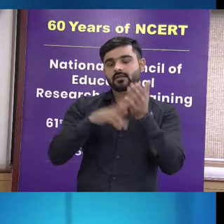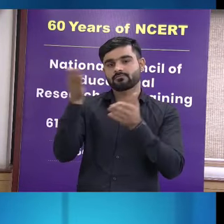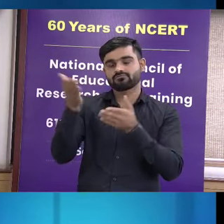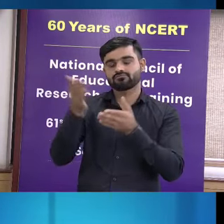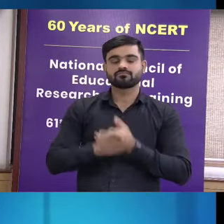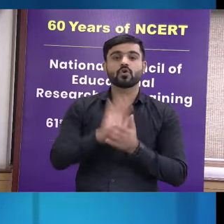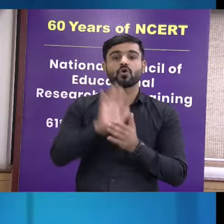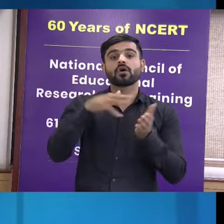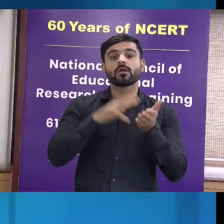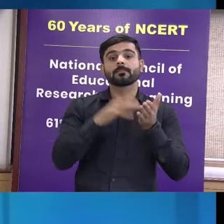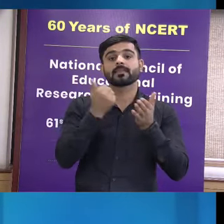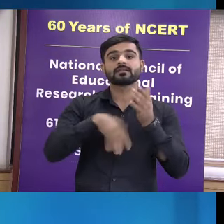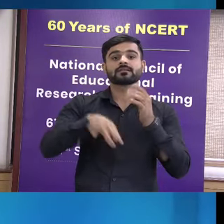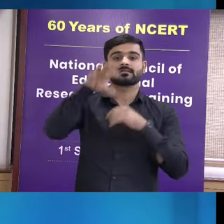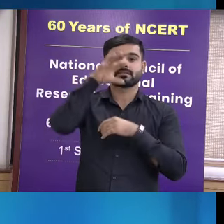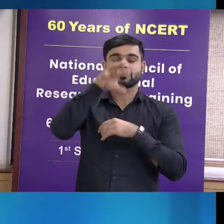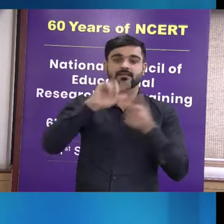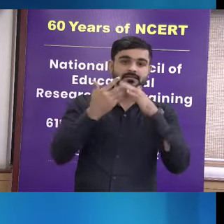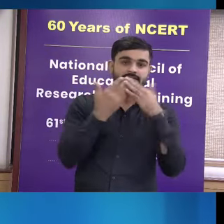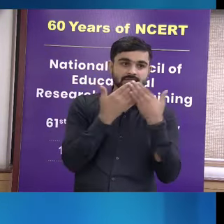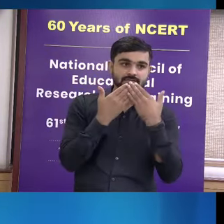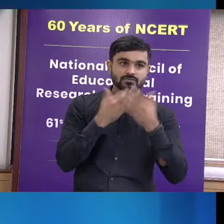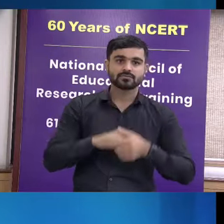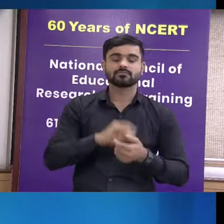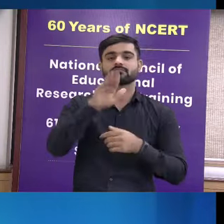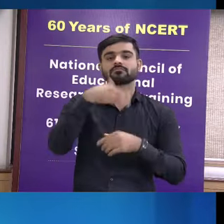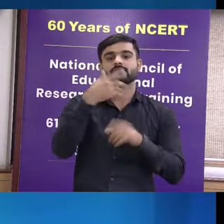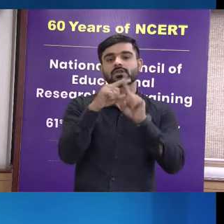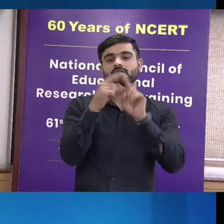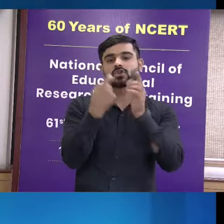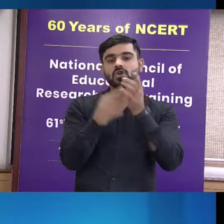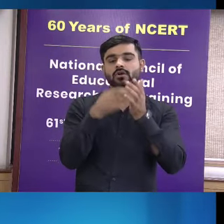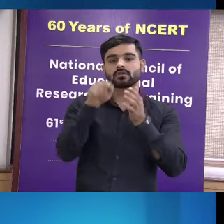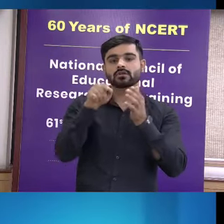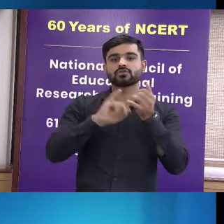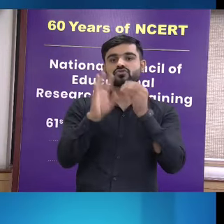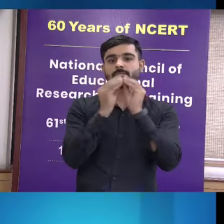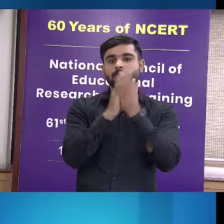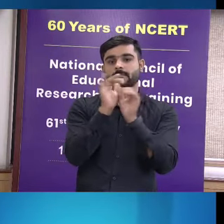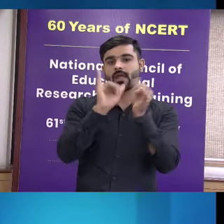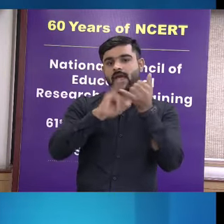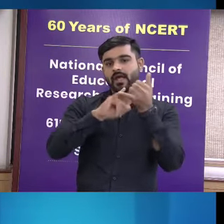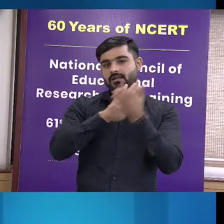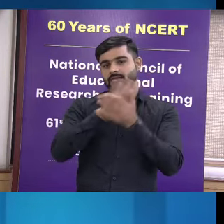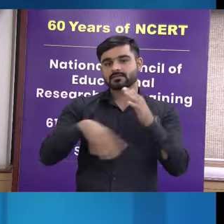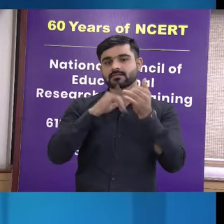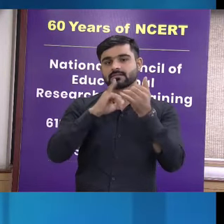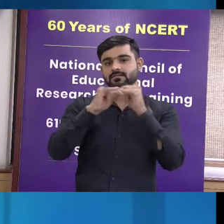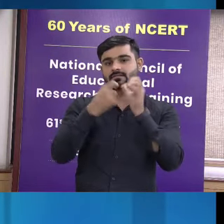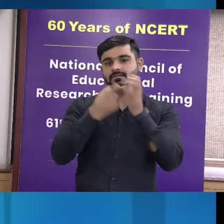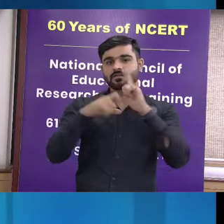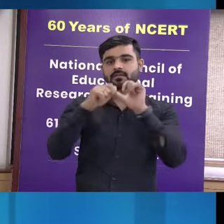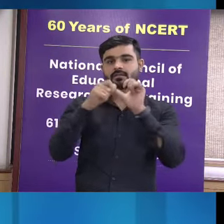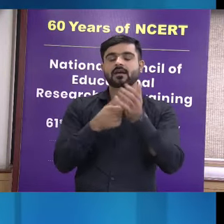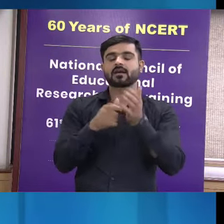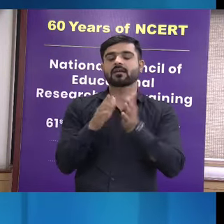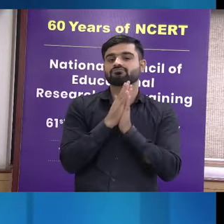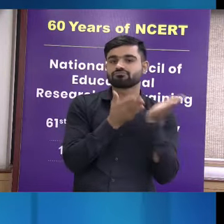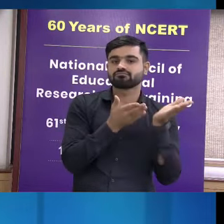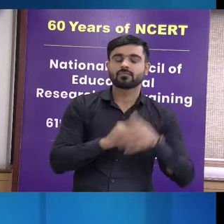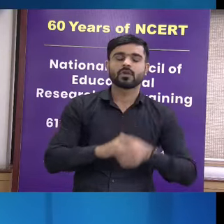Honorable Minister of State Education, Dr. Subhash Sarkar, sir. Honorable Minister